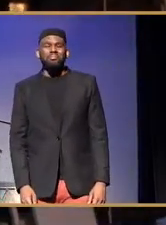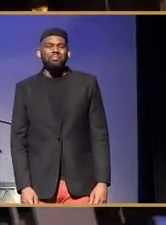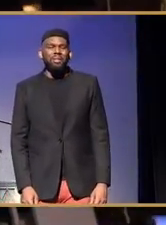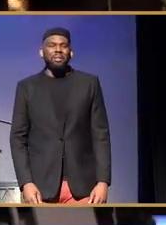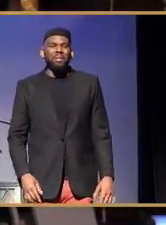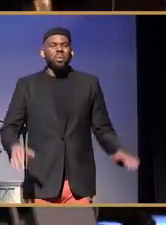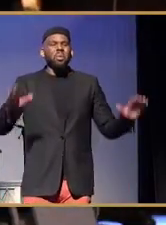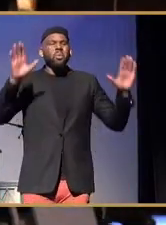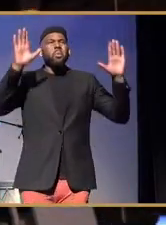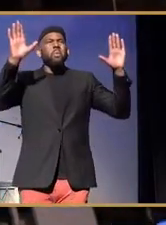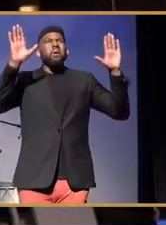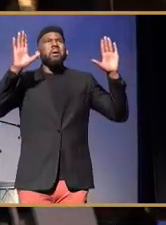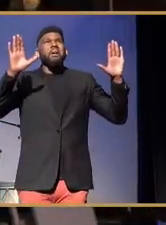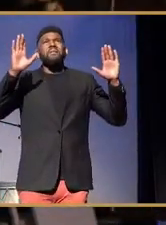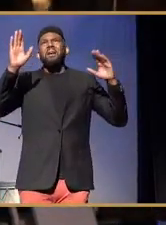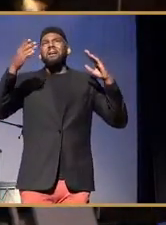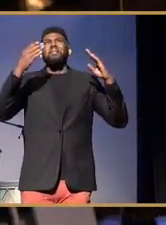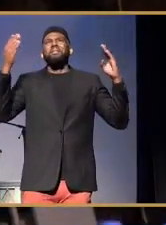sharer.